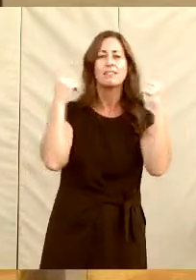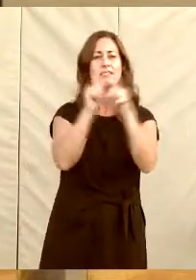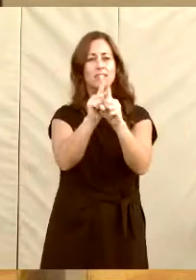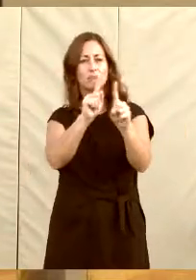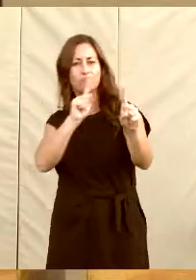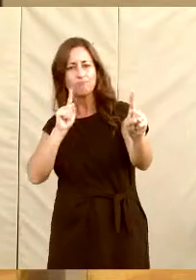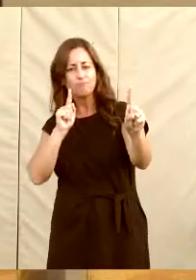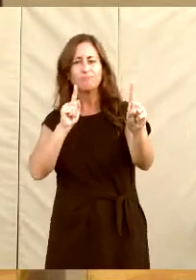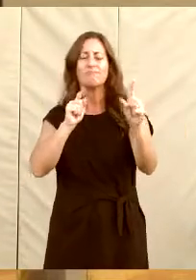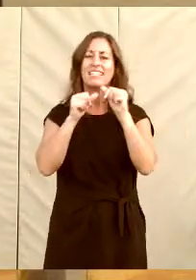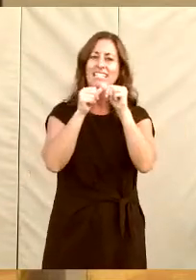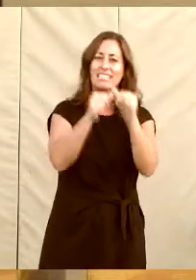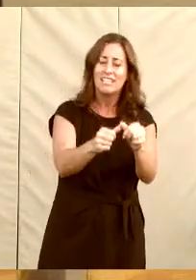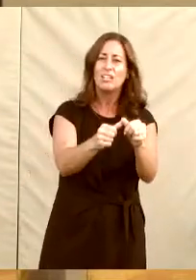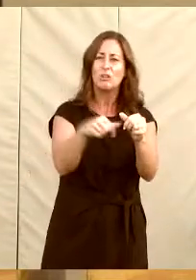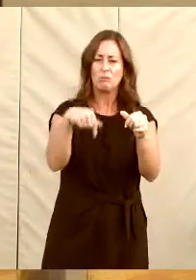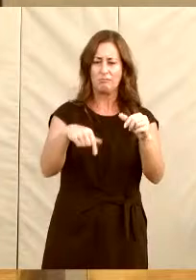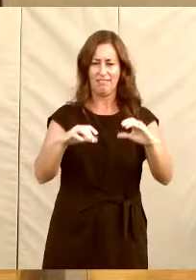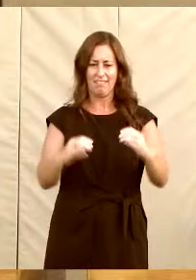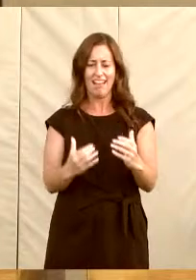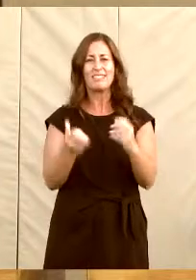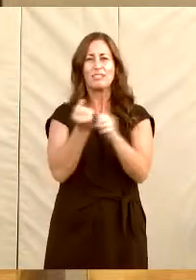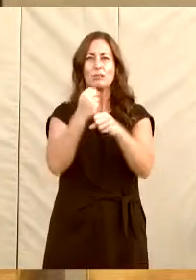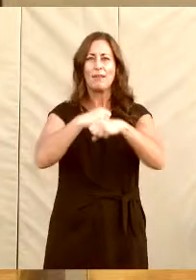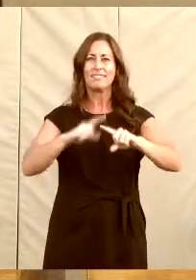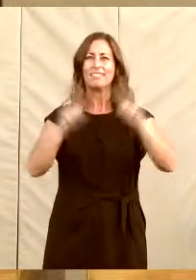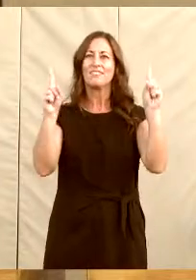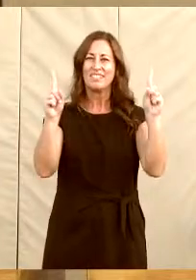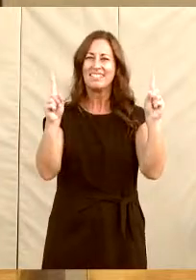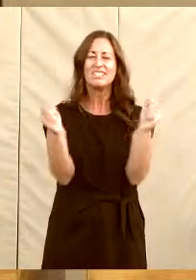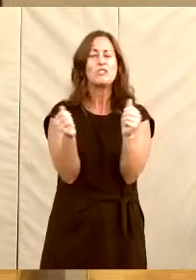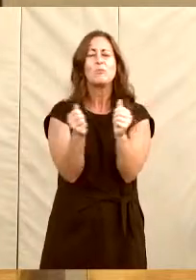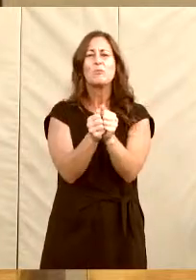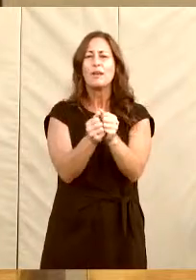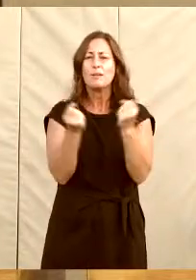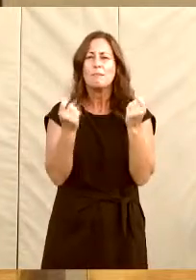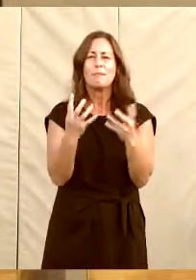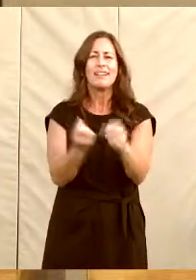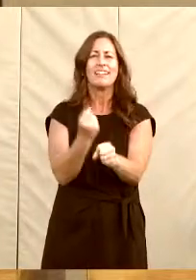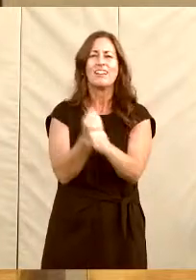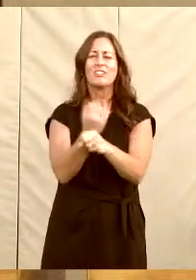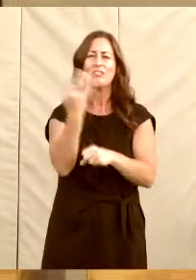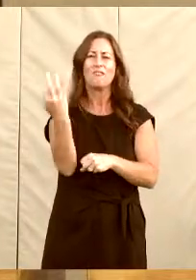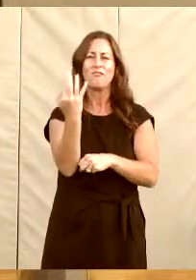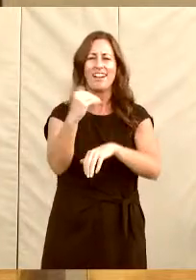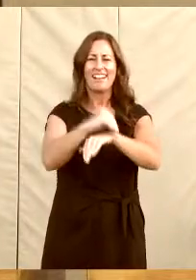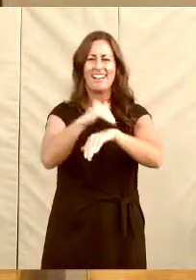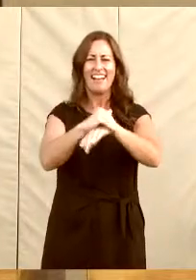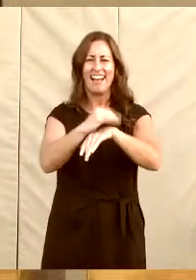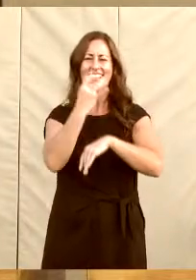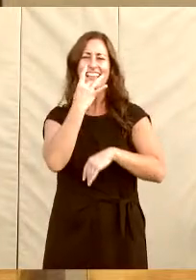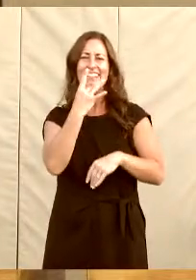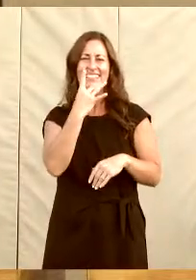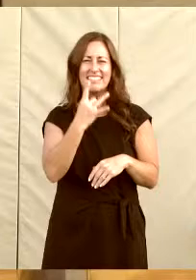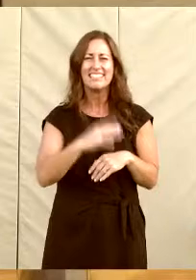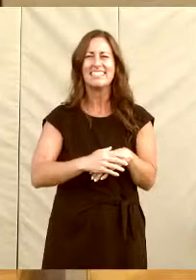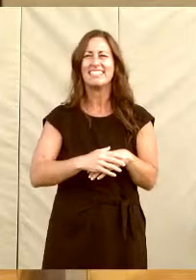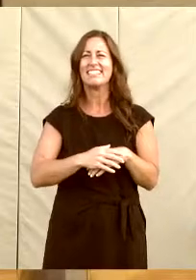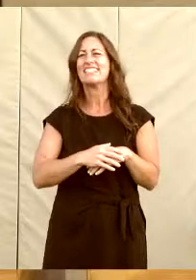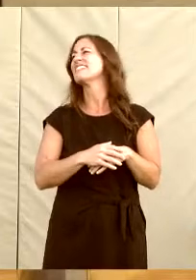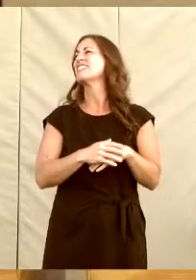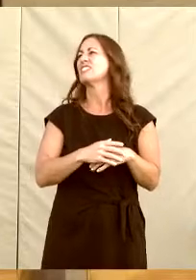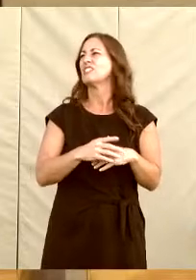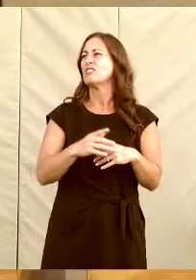be the class that makes a difference. With years of Friday night lights, our lungs damaged by mysterious flower